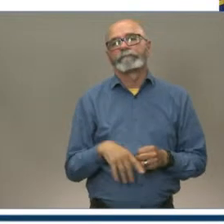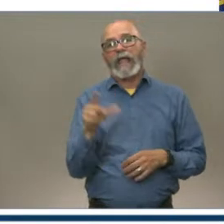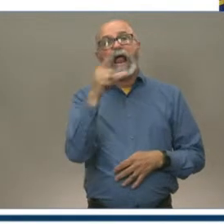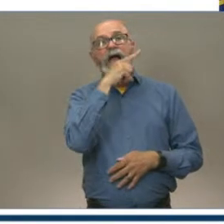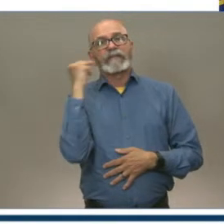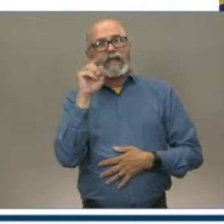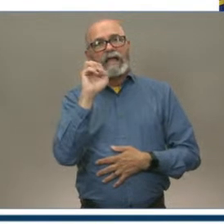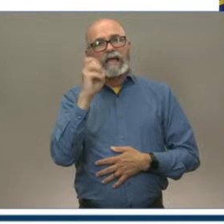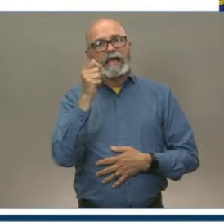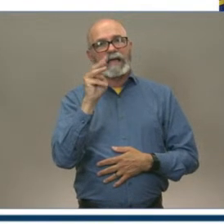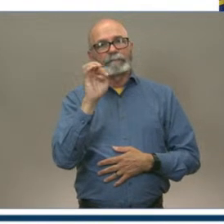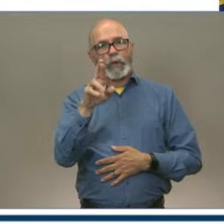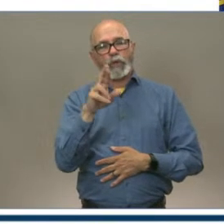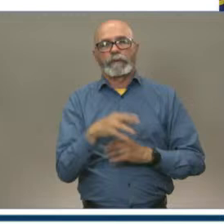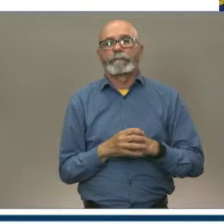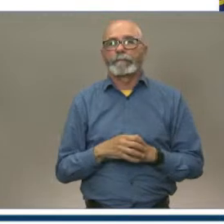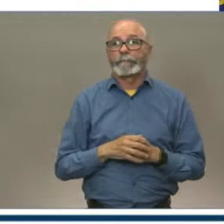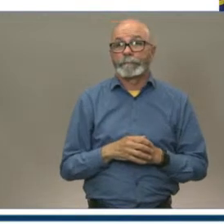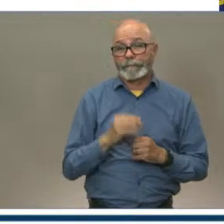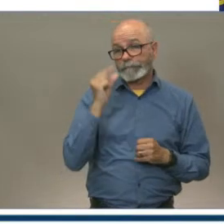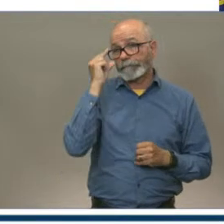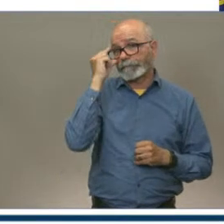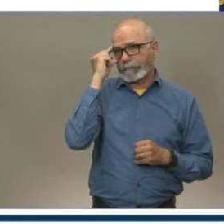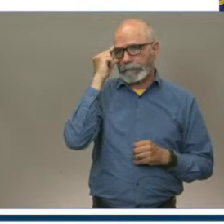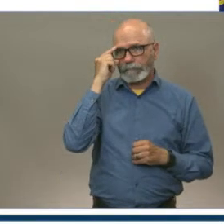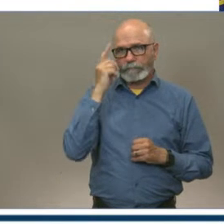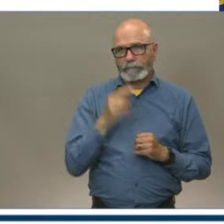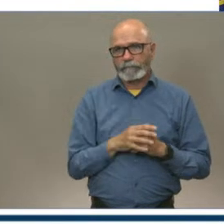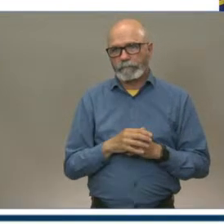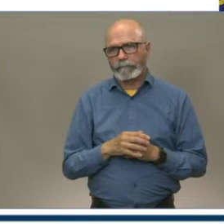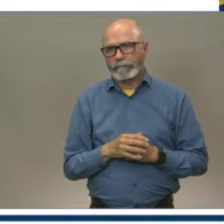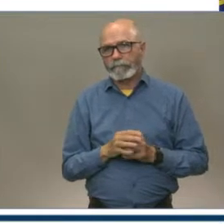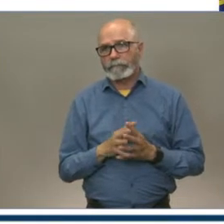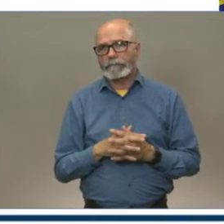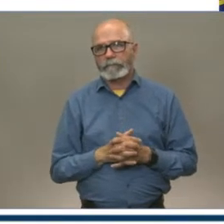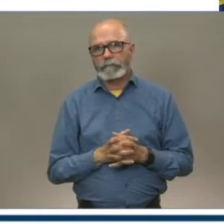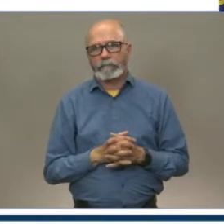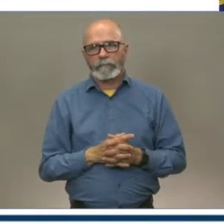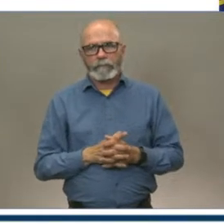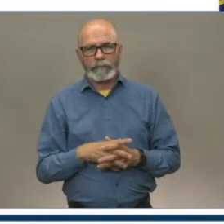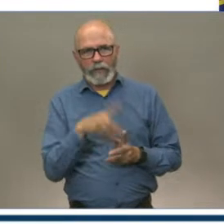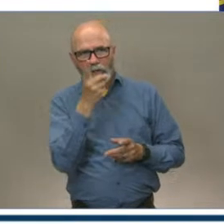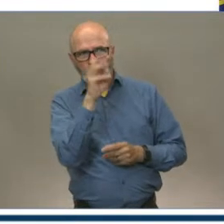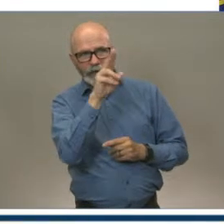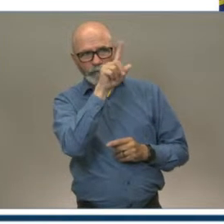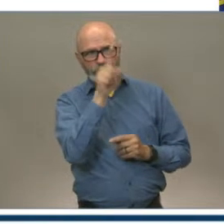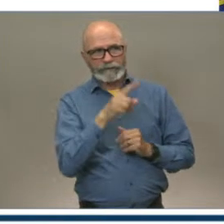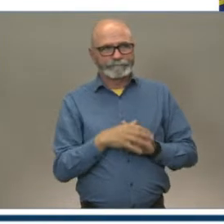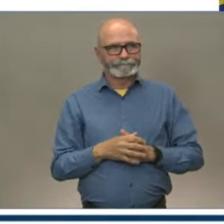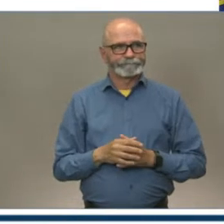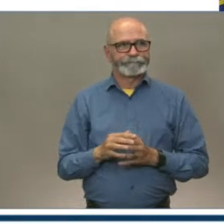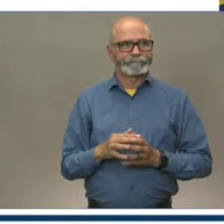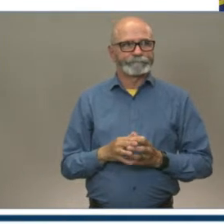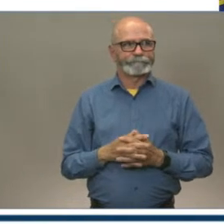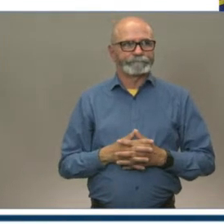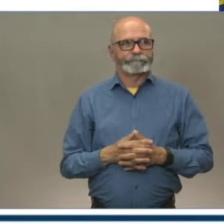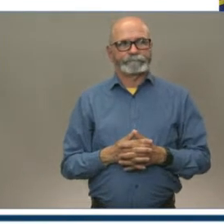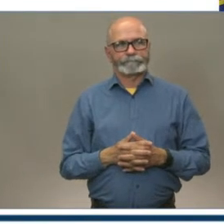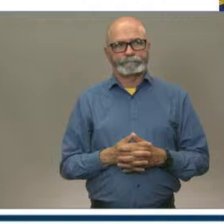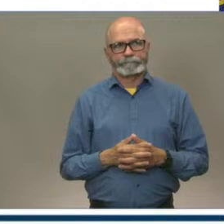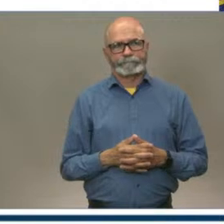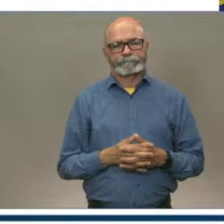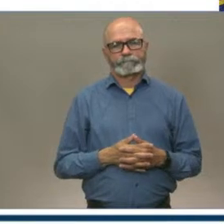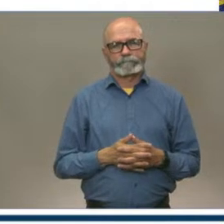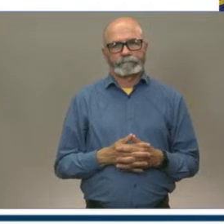question? I do. Hello. Dr. Strang, I wonder if you could speak a bit about